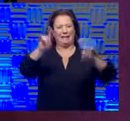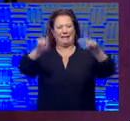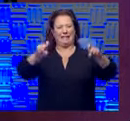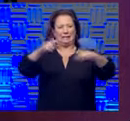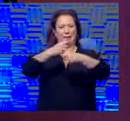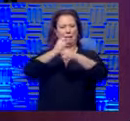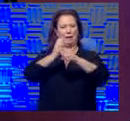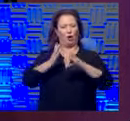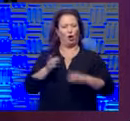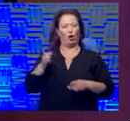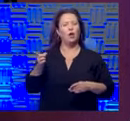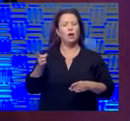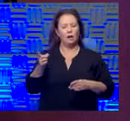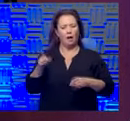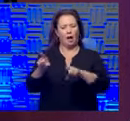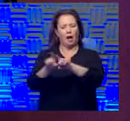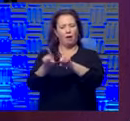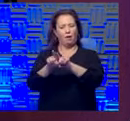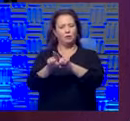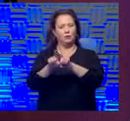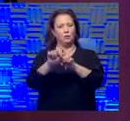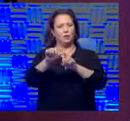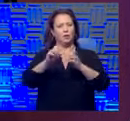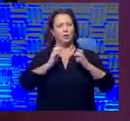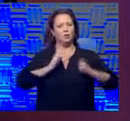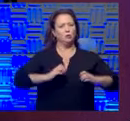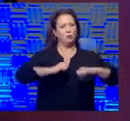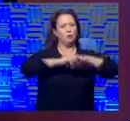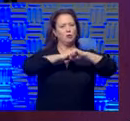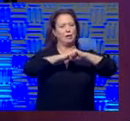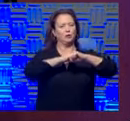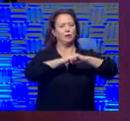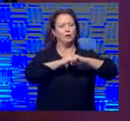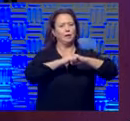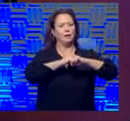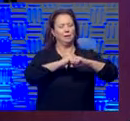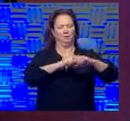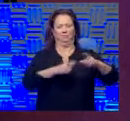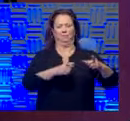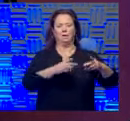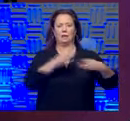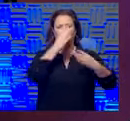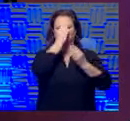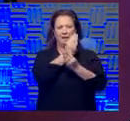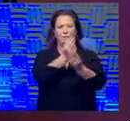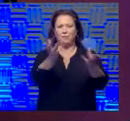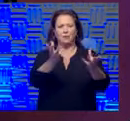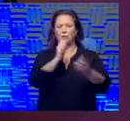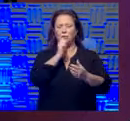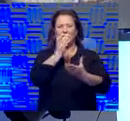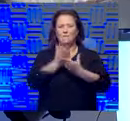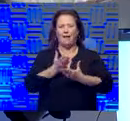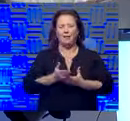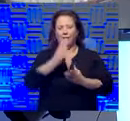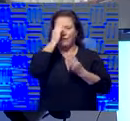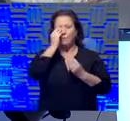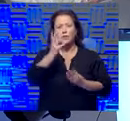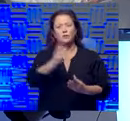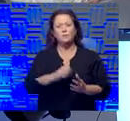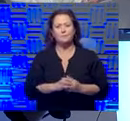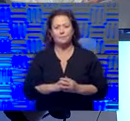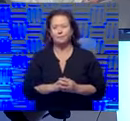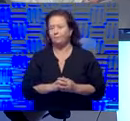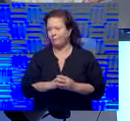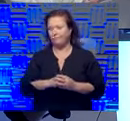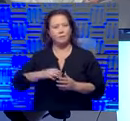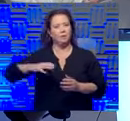maker. I also had to bring over from a consumer protection basis was they were given information that was not even valid. Right, and because we also don't yet